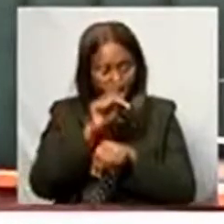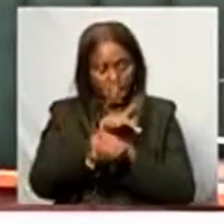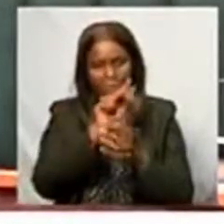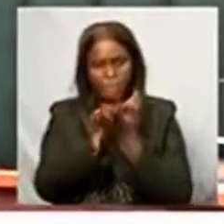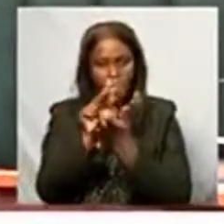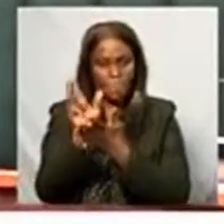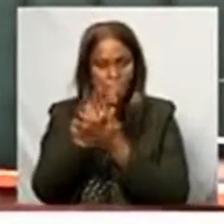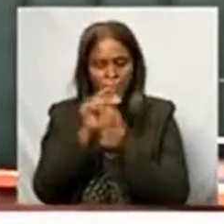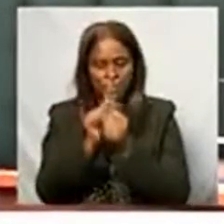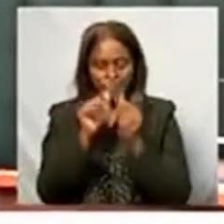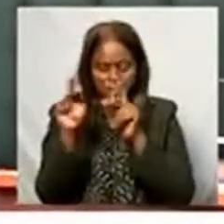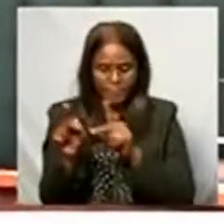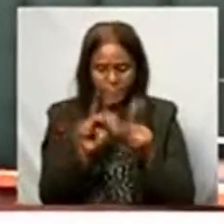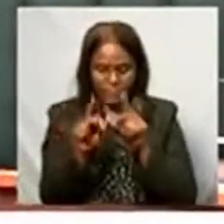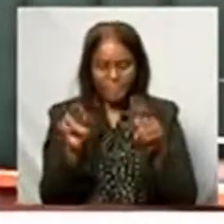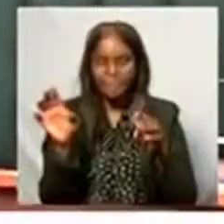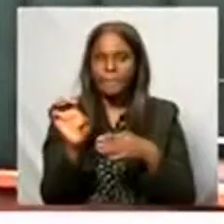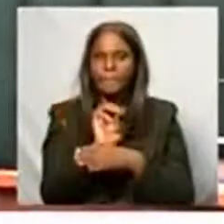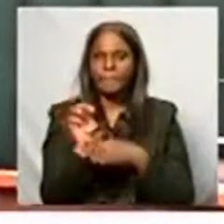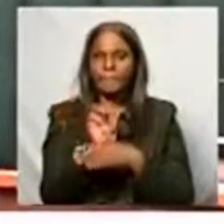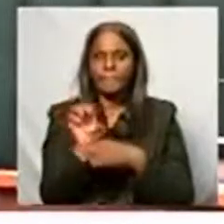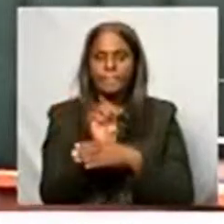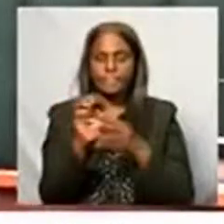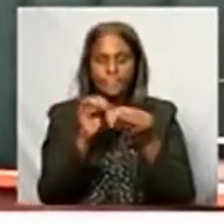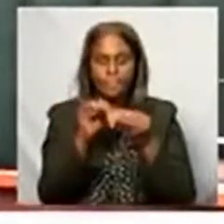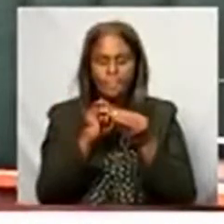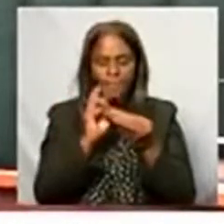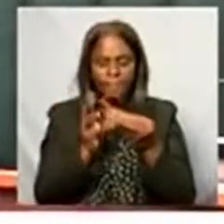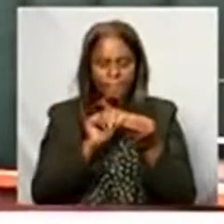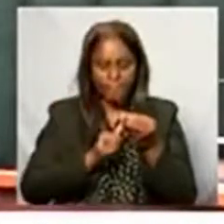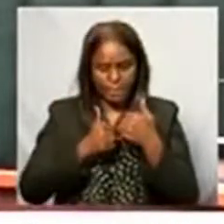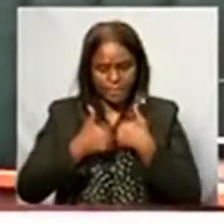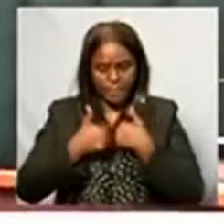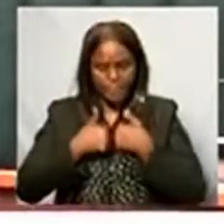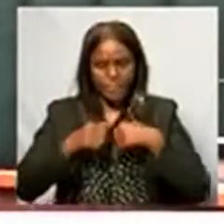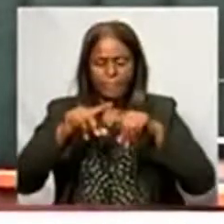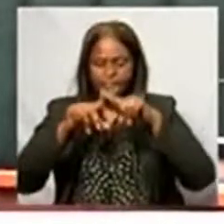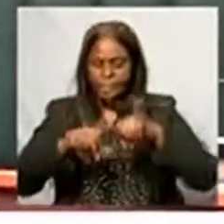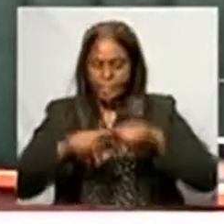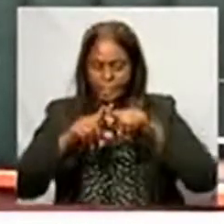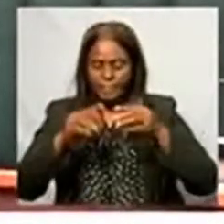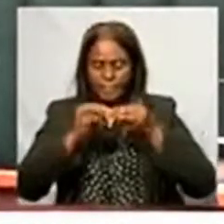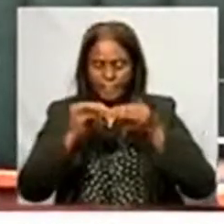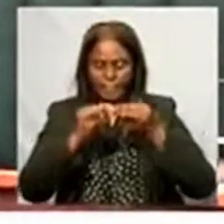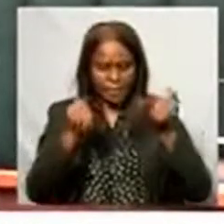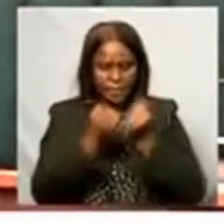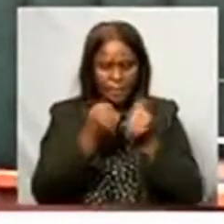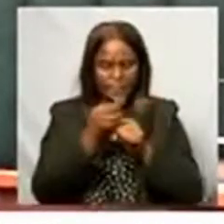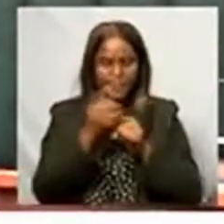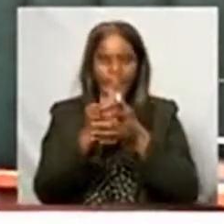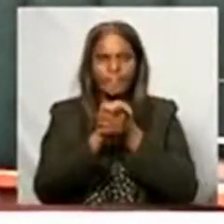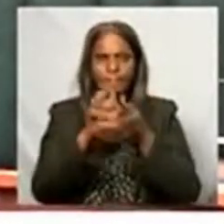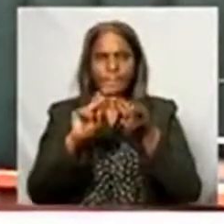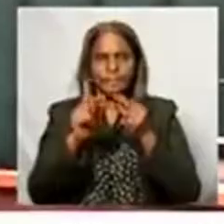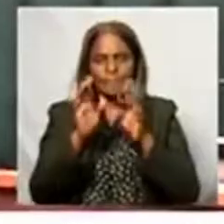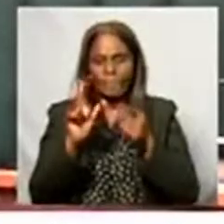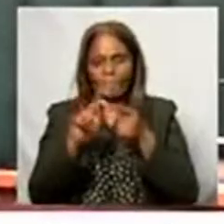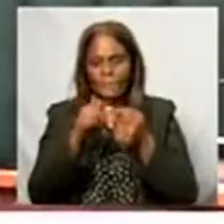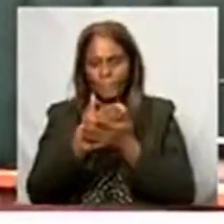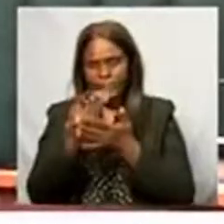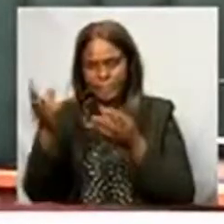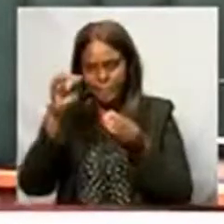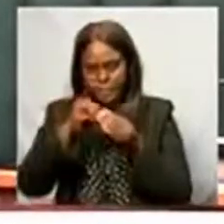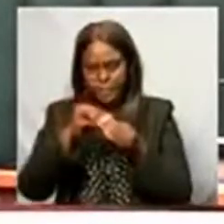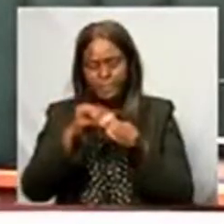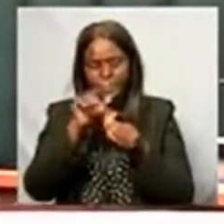approvals and performance evaluations. Further, we are leveraging support from cooperating partners to procure additional